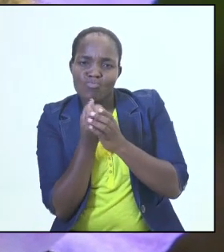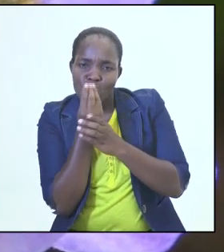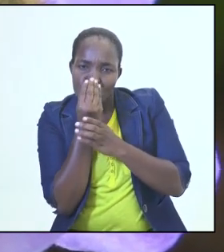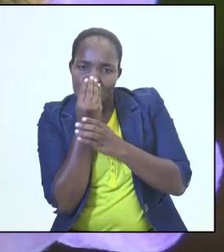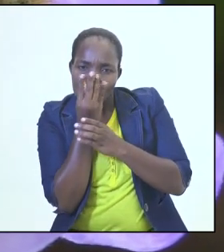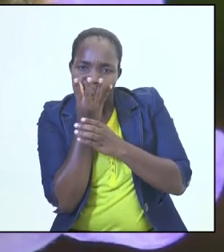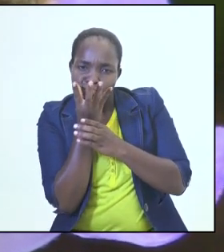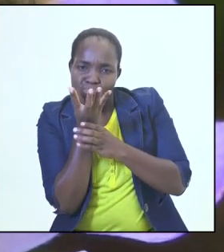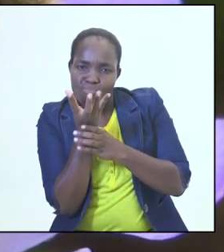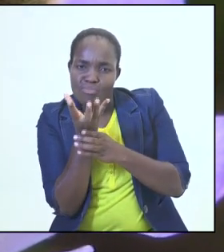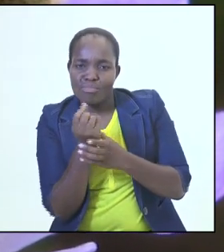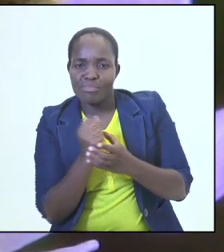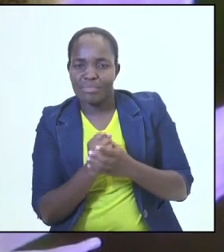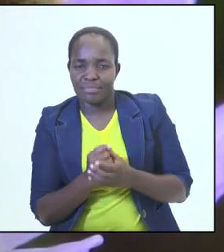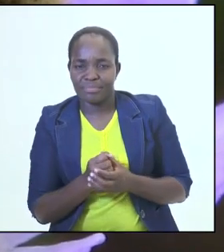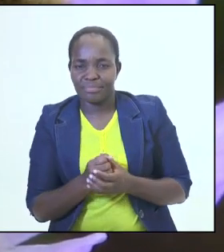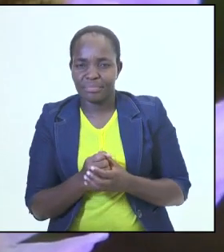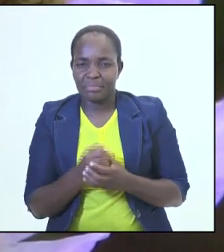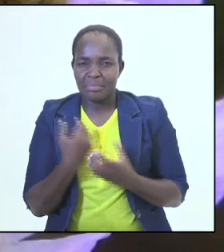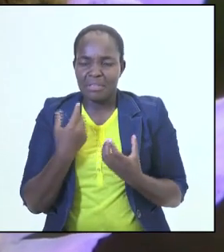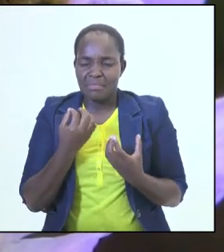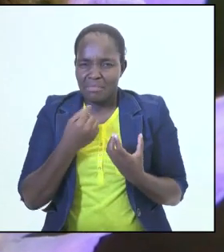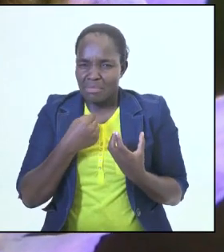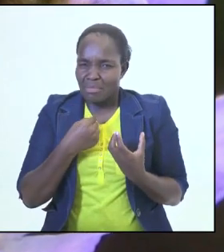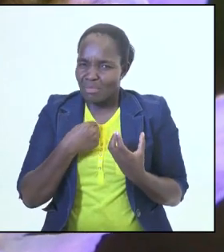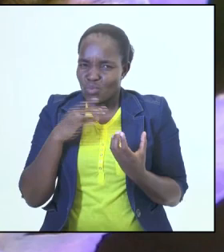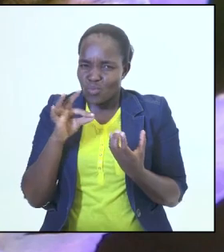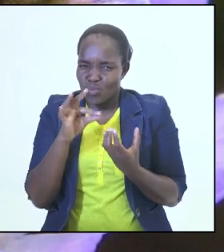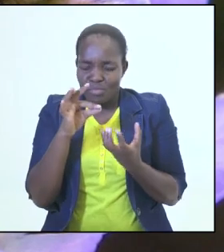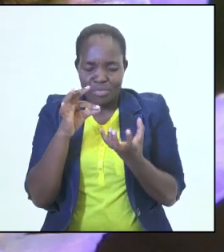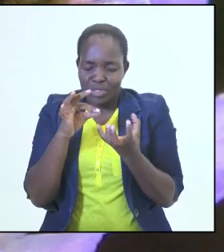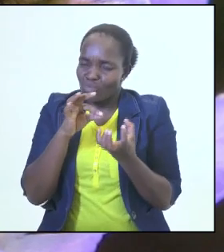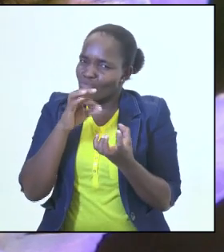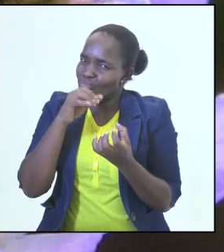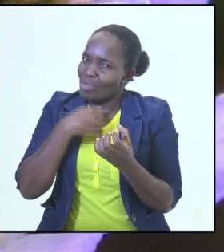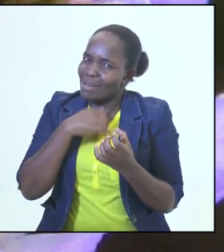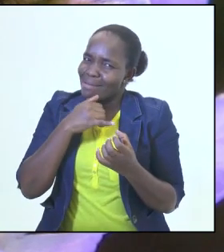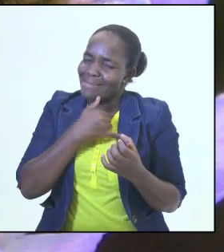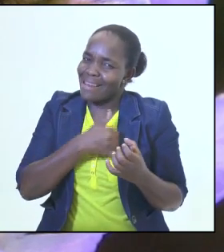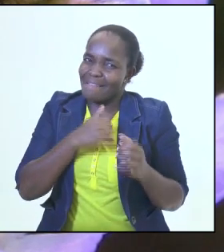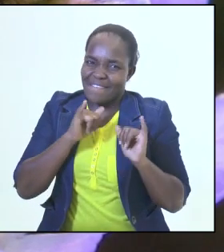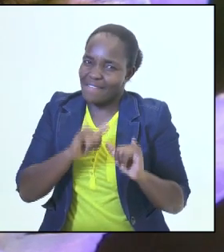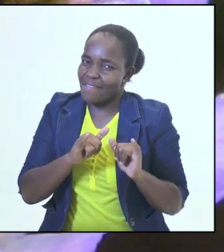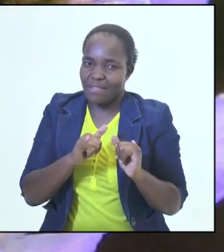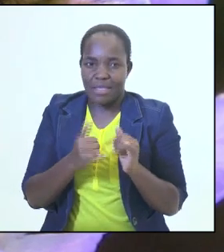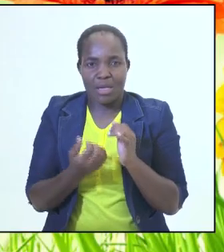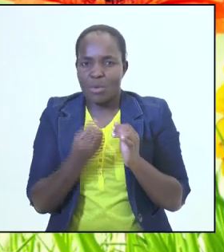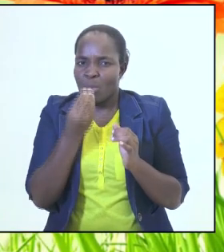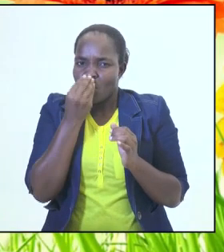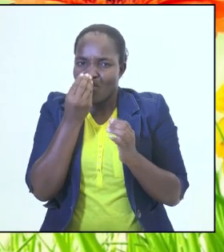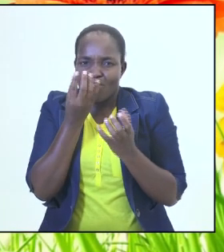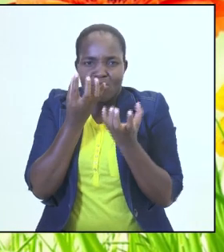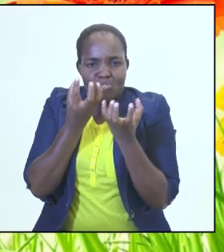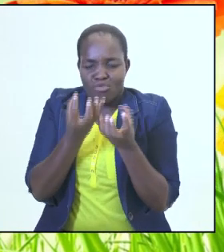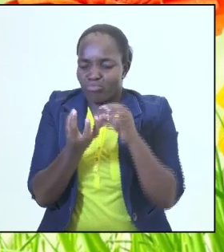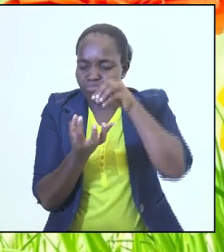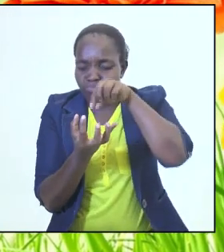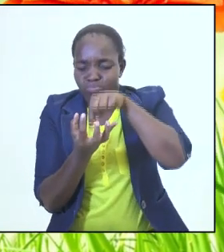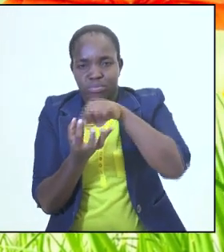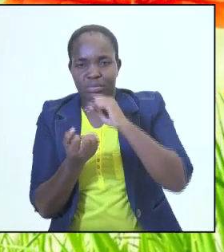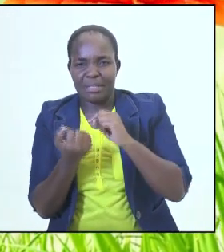bug, I might live my whole life inside a flower. There is also a variety